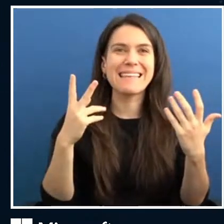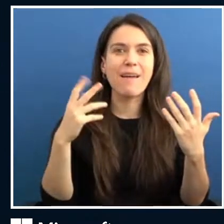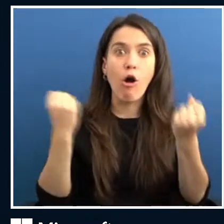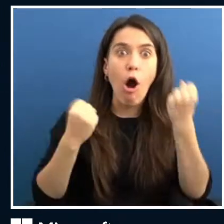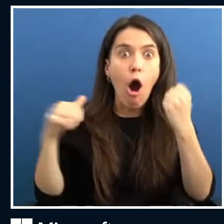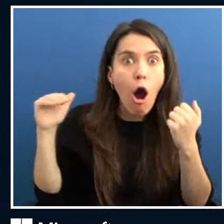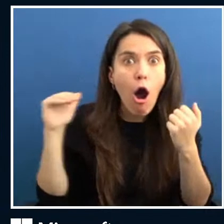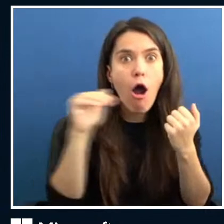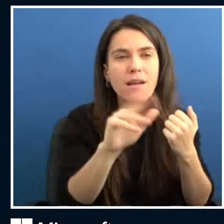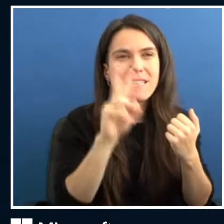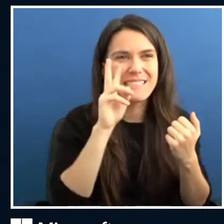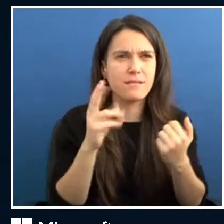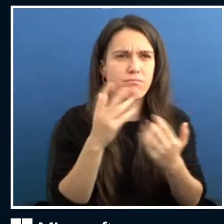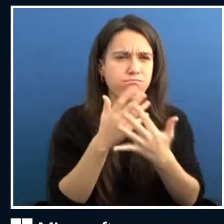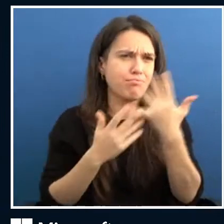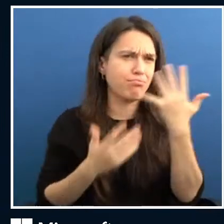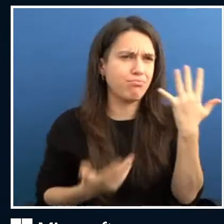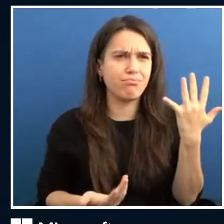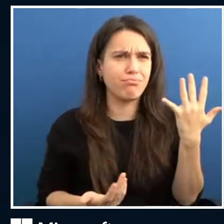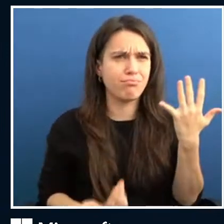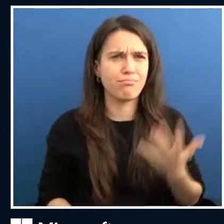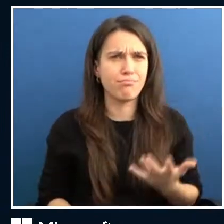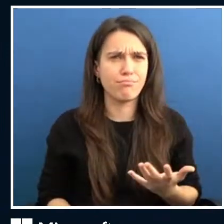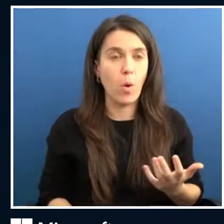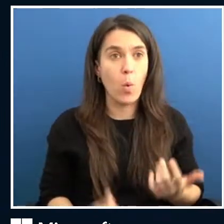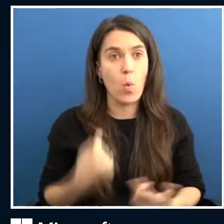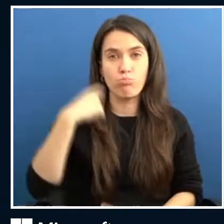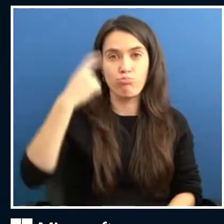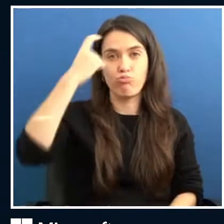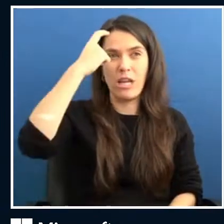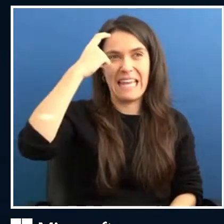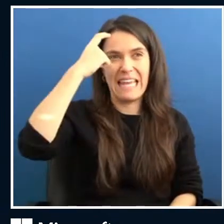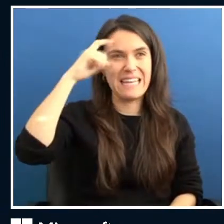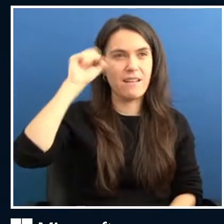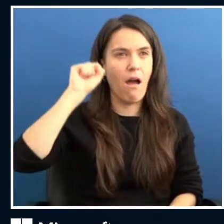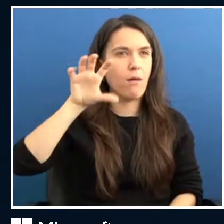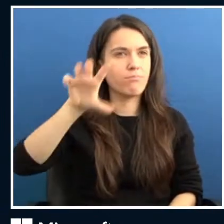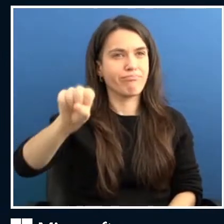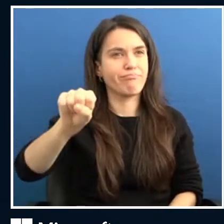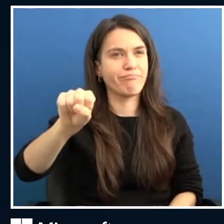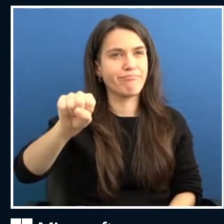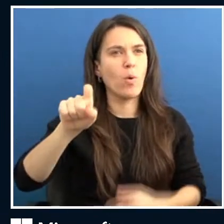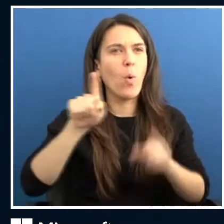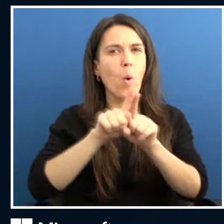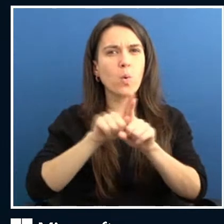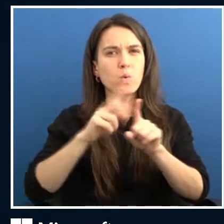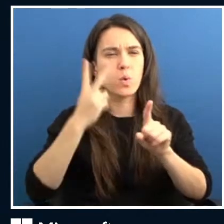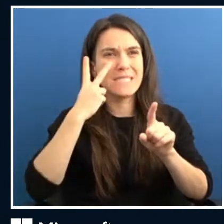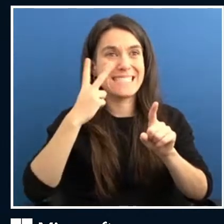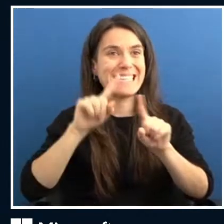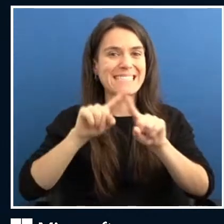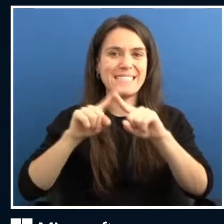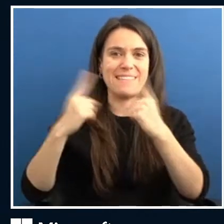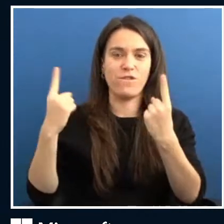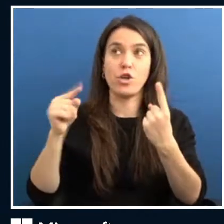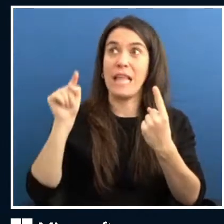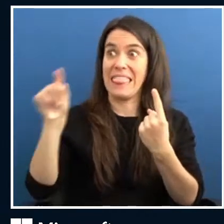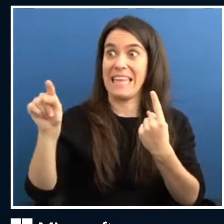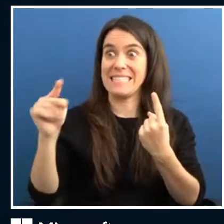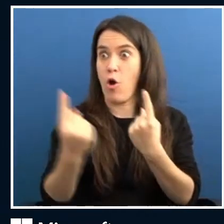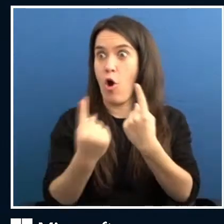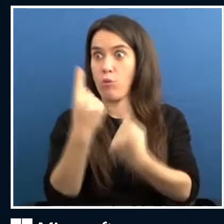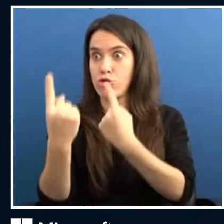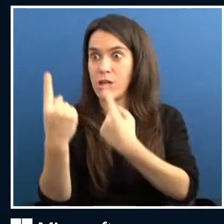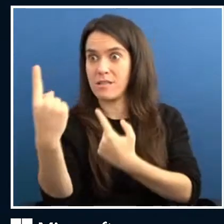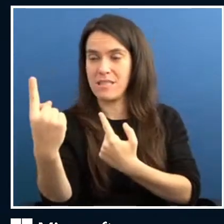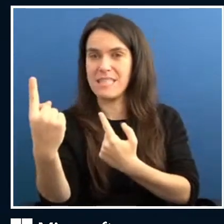mind can identify them, but also we can see how different one object is from the other. Now